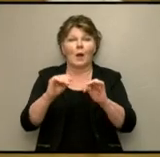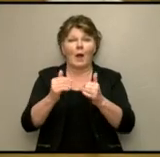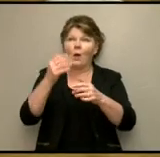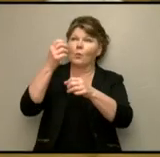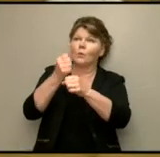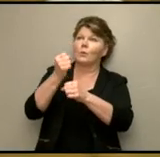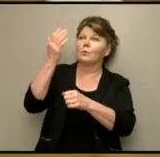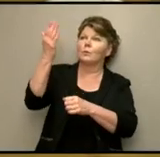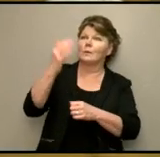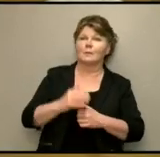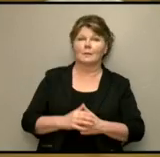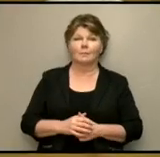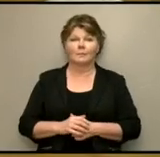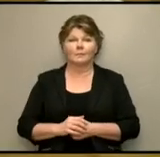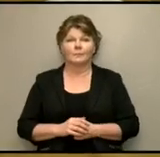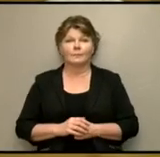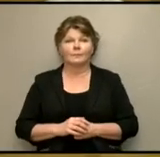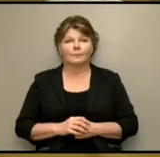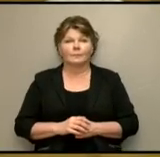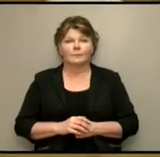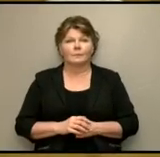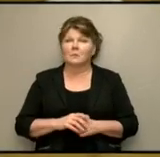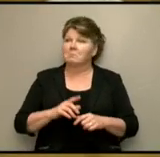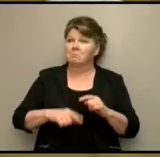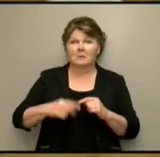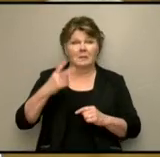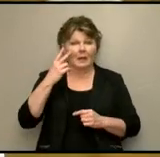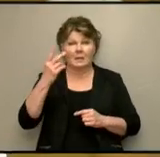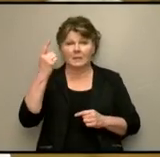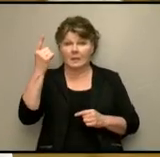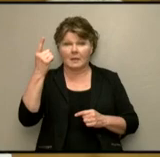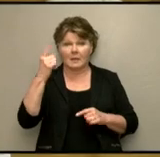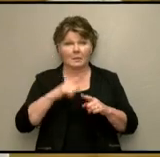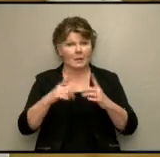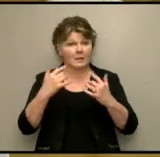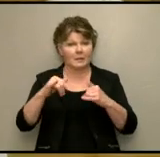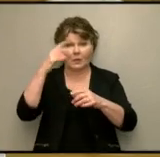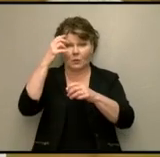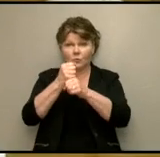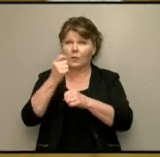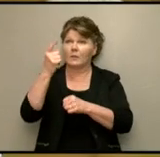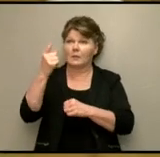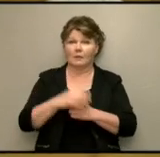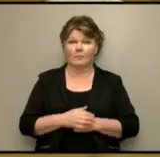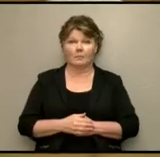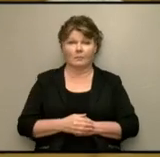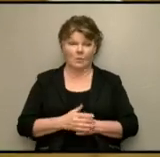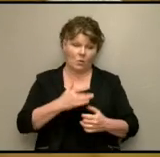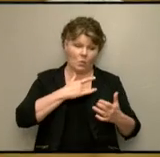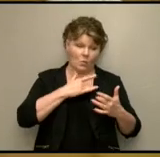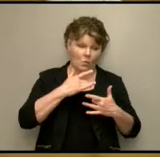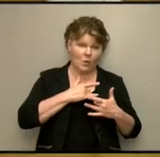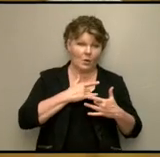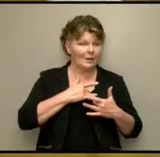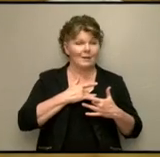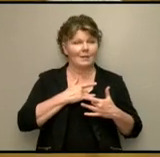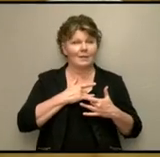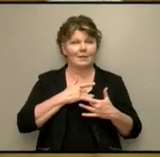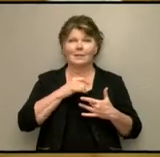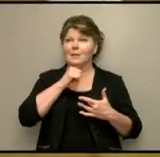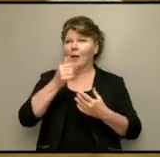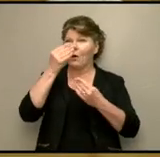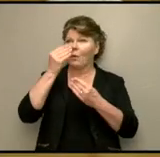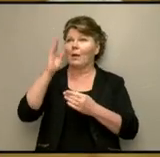him, even when we can't see him working. So when we worry, that's not keeping Jesus' words. He